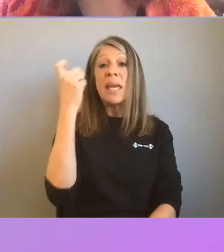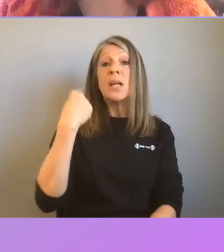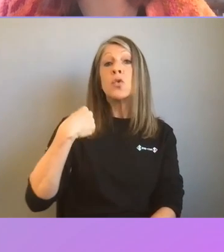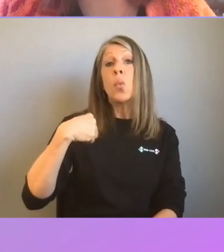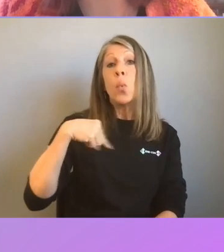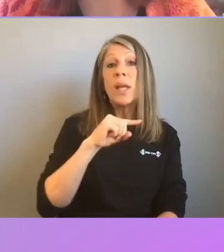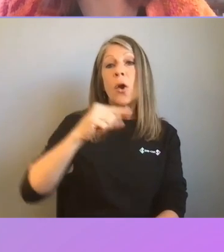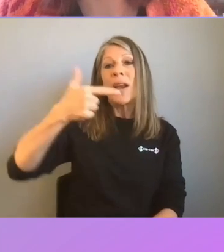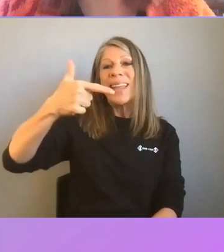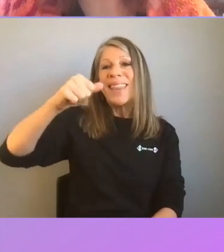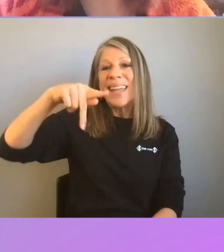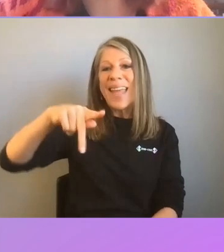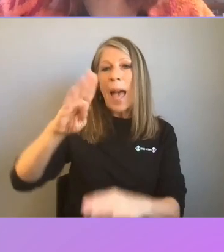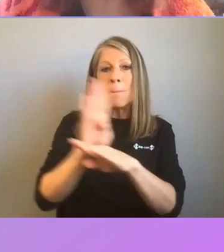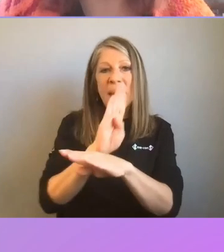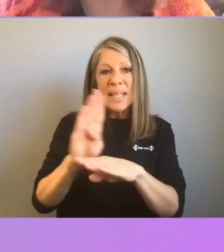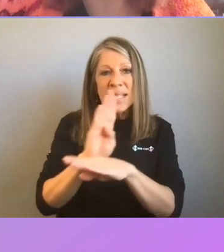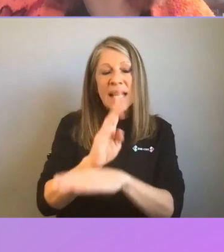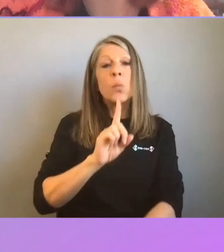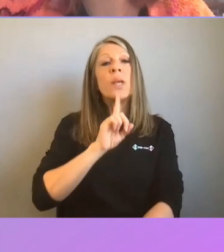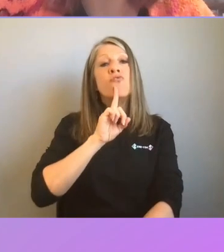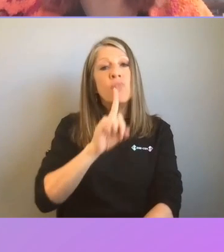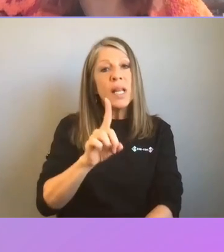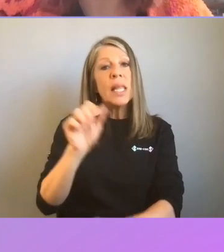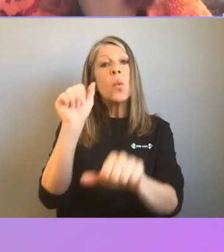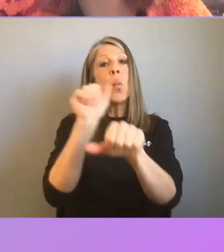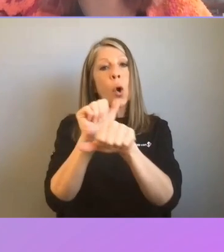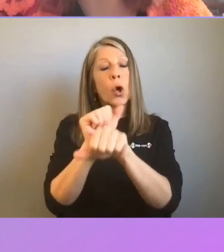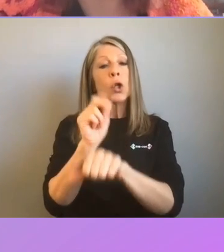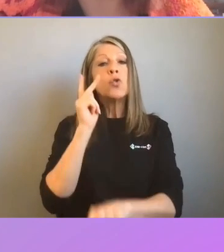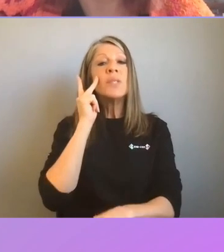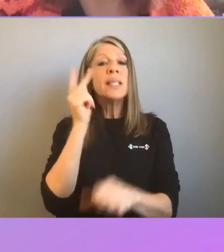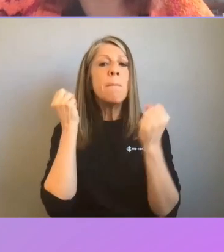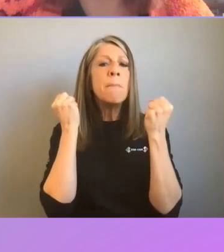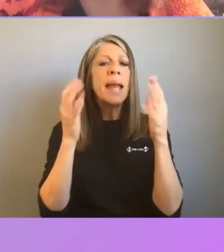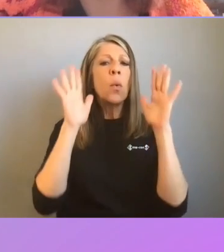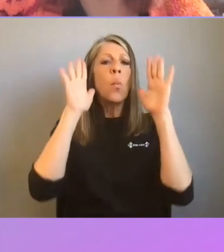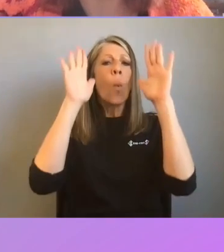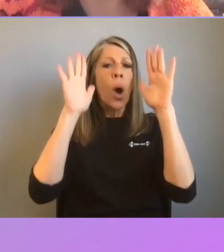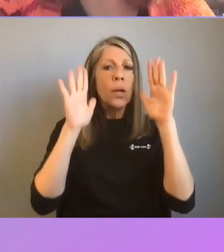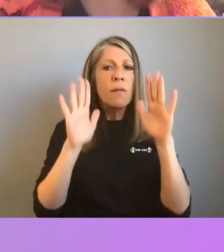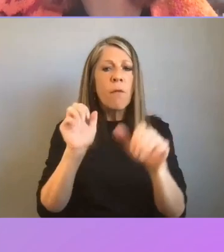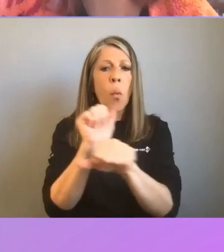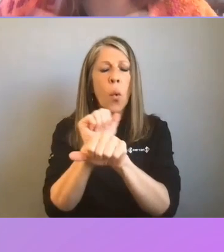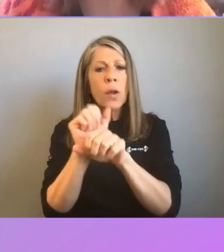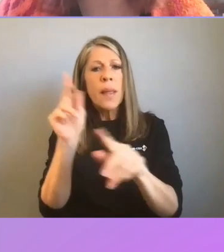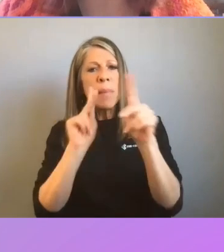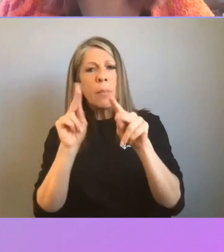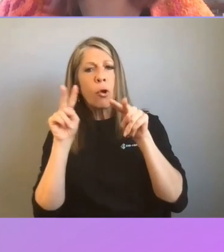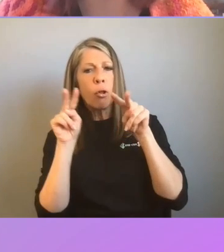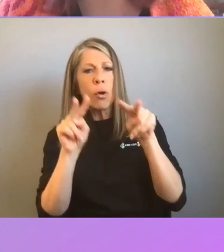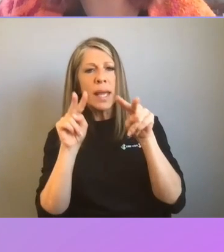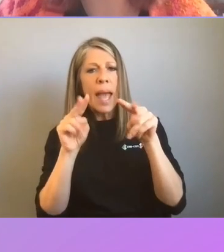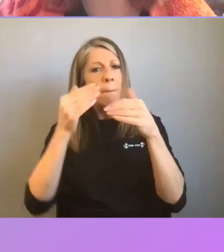the gap business. We really do work, and you see a lot of fantastic work that people are looking at.